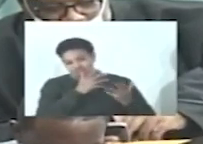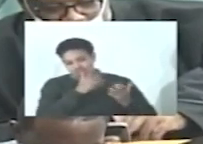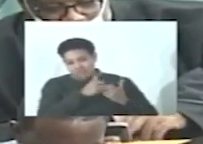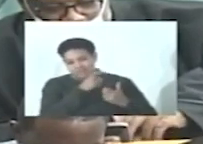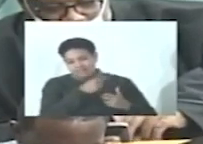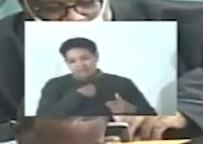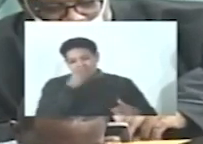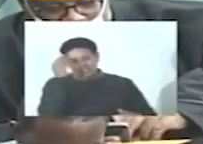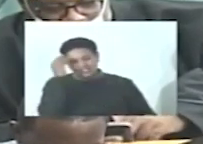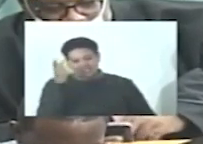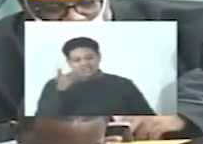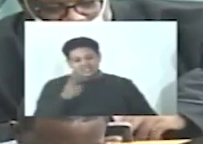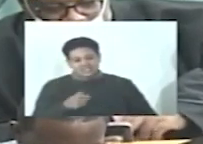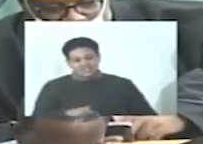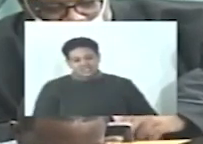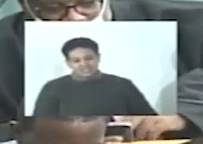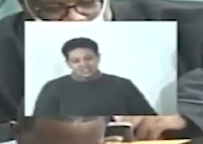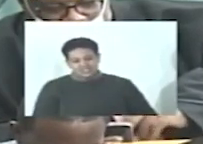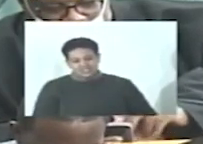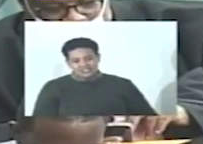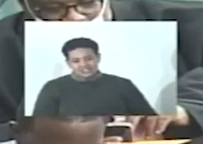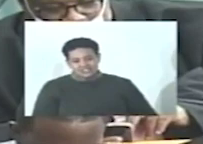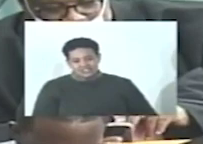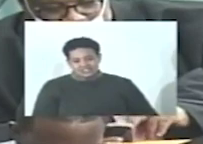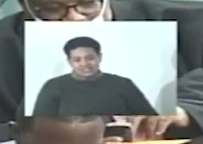I tell you, he